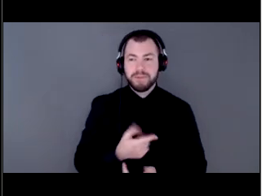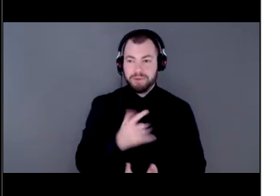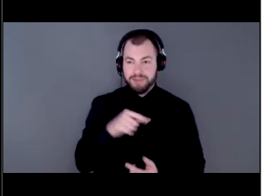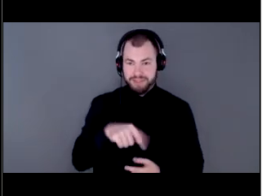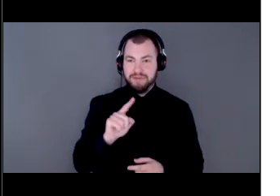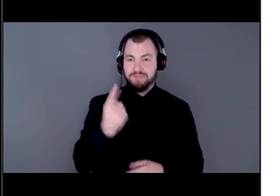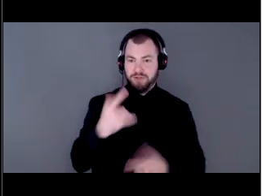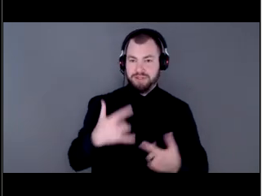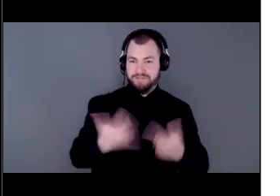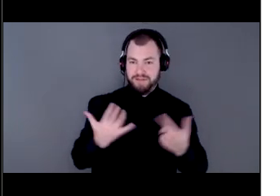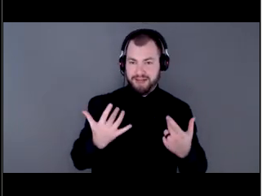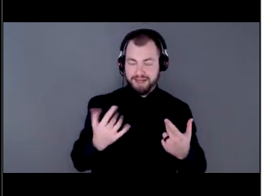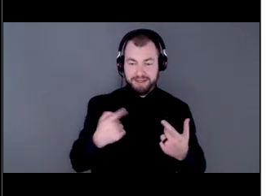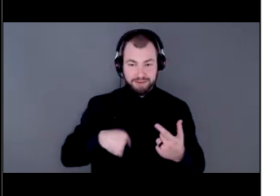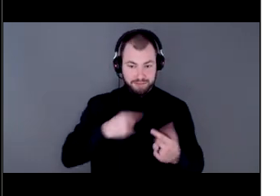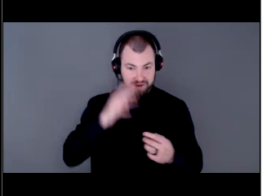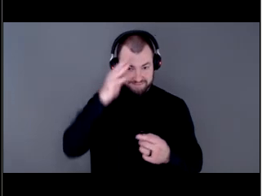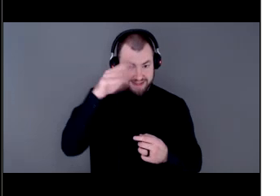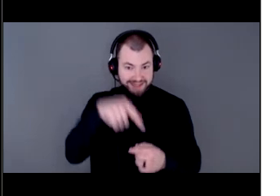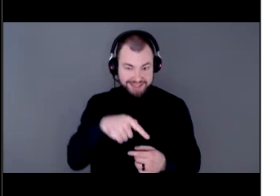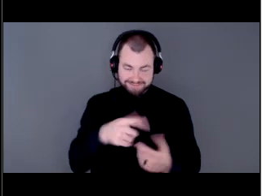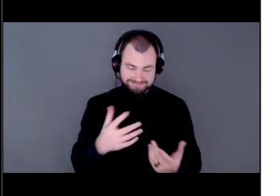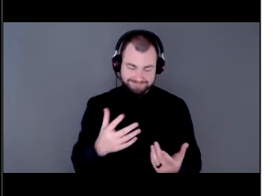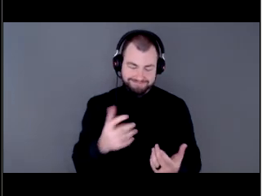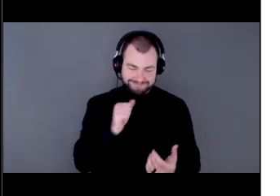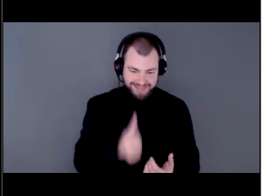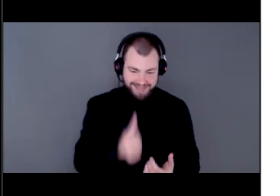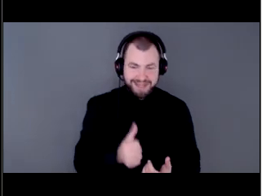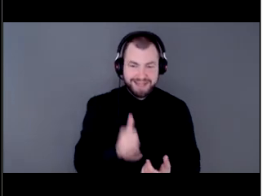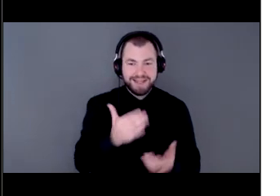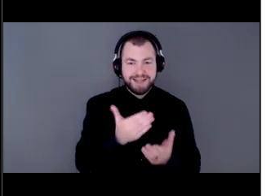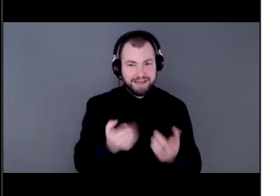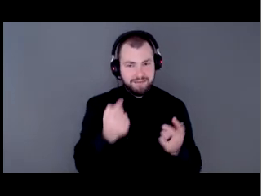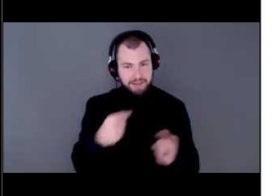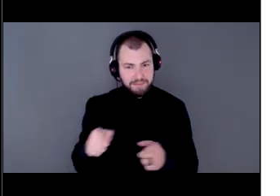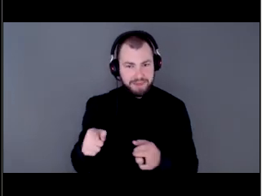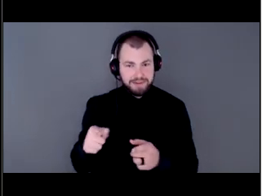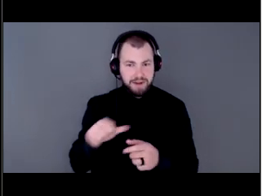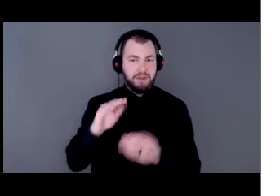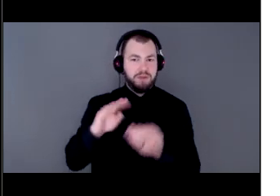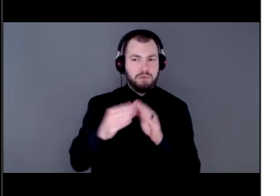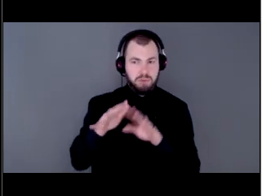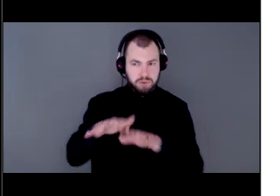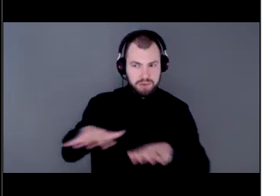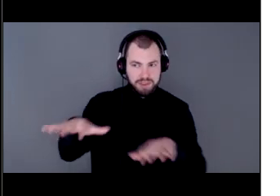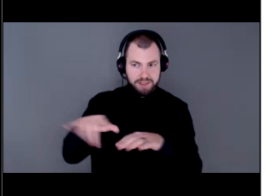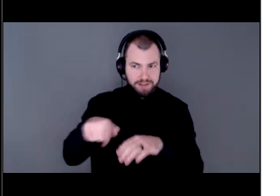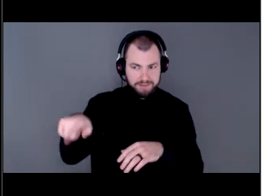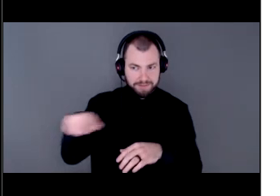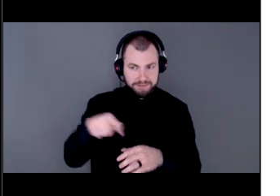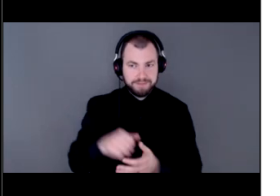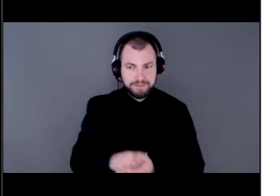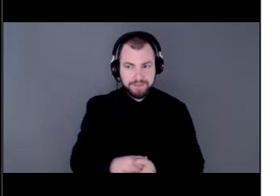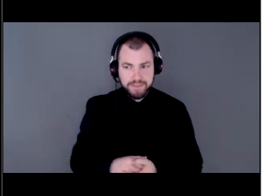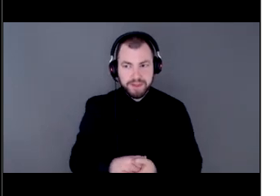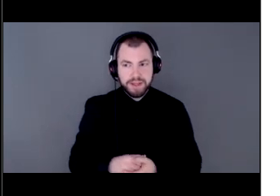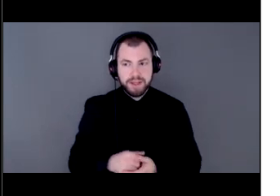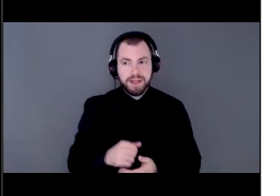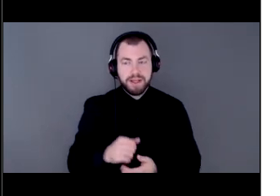did not invent repair fairs or fix-it fairs. These are things that have happened in lots of other communities that we just wanted to see as